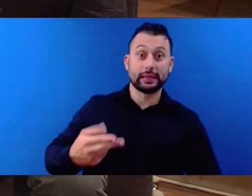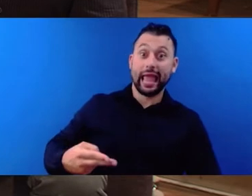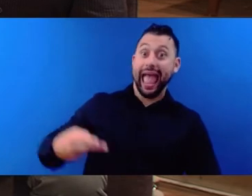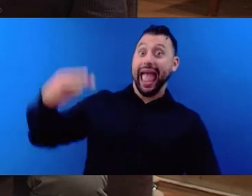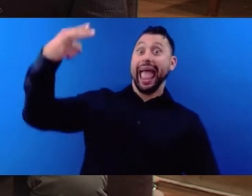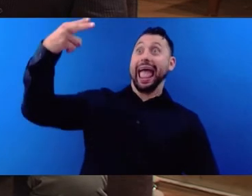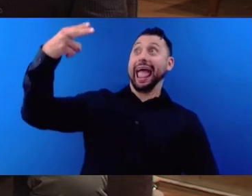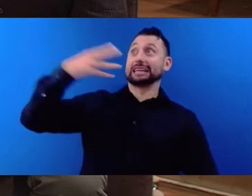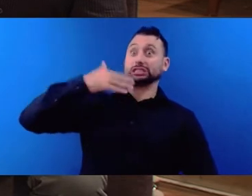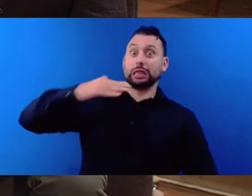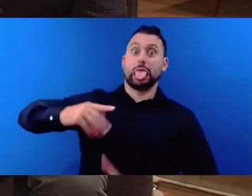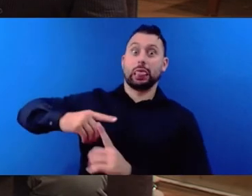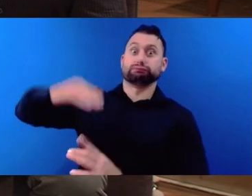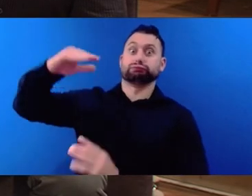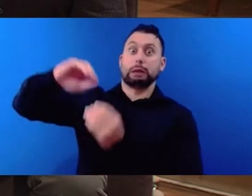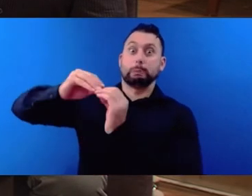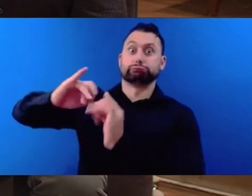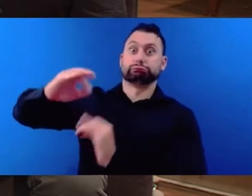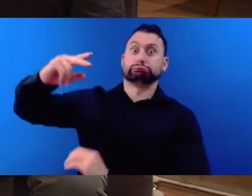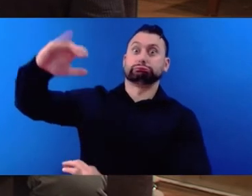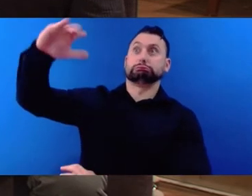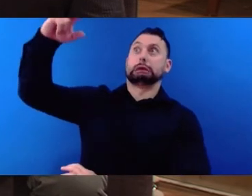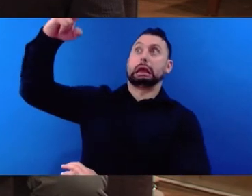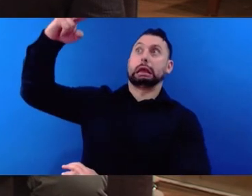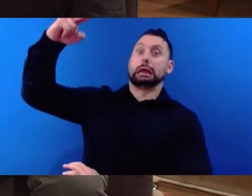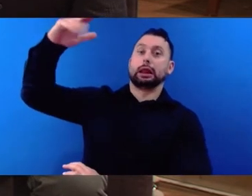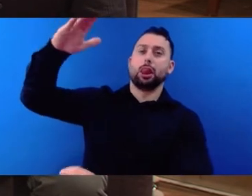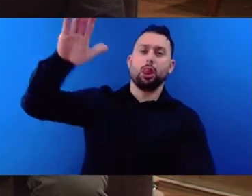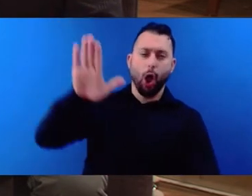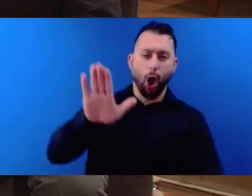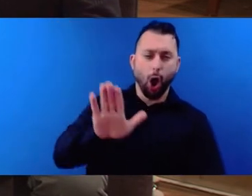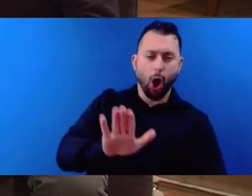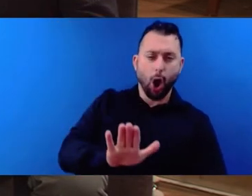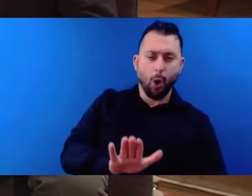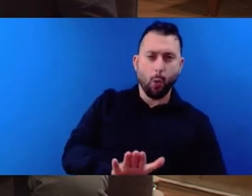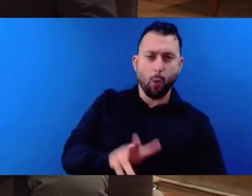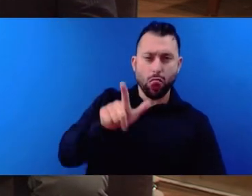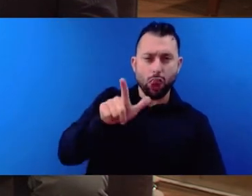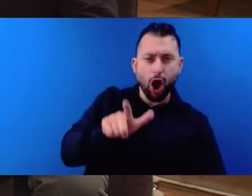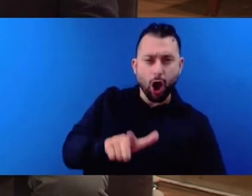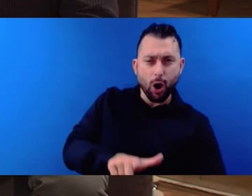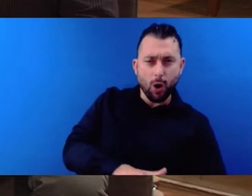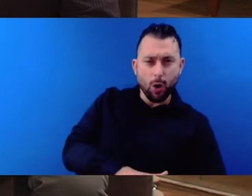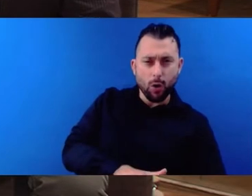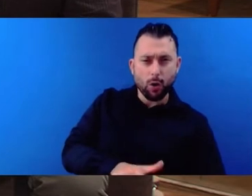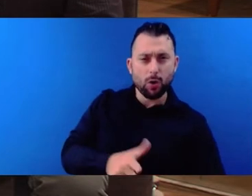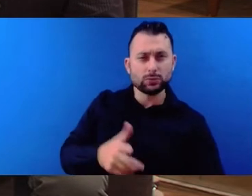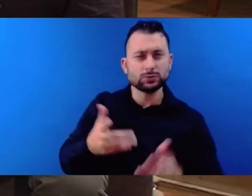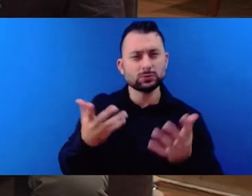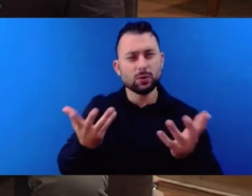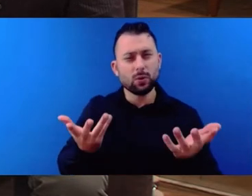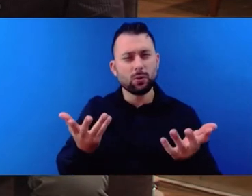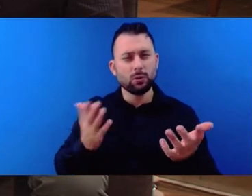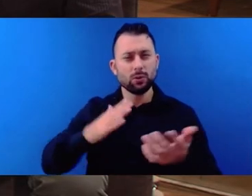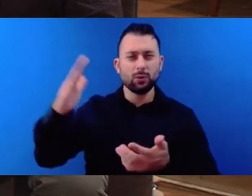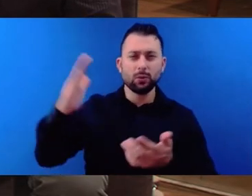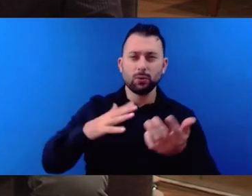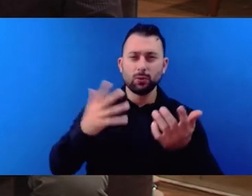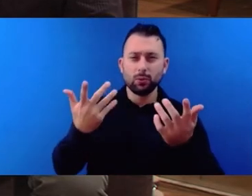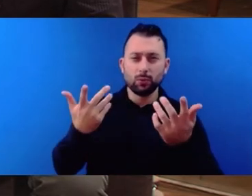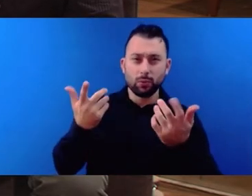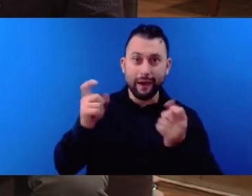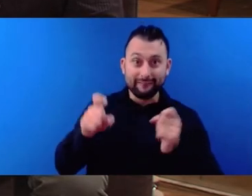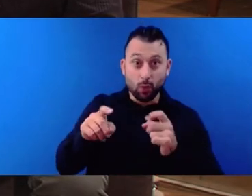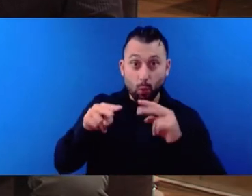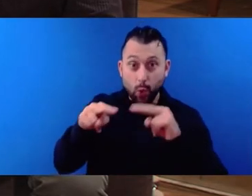having high versus low levels of sugar. So do you also see symptoms, how the body